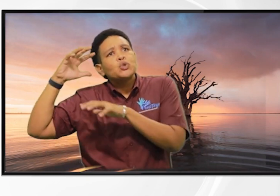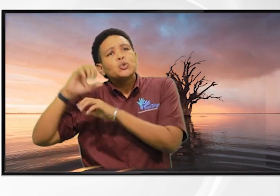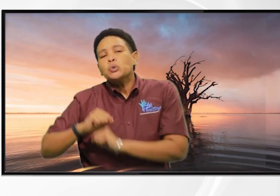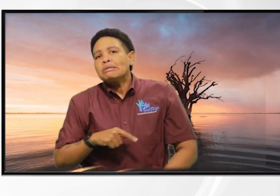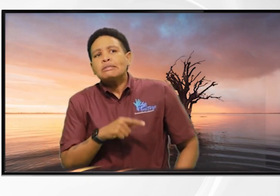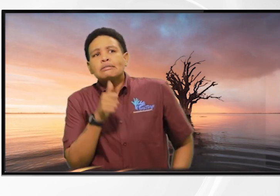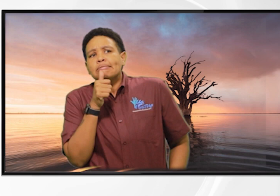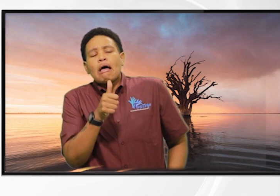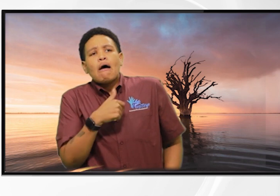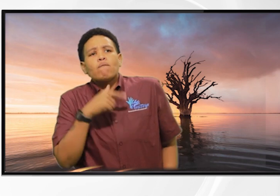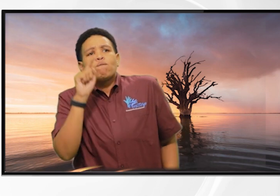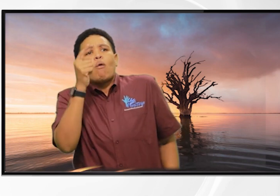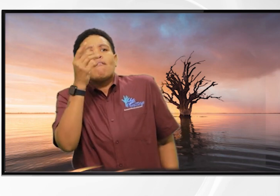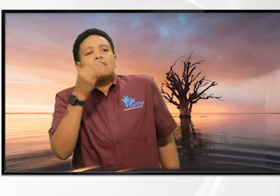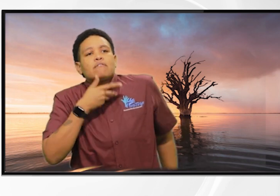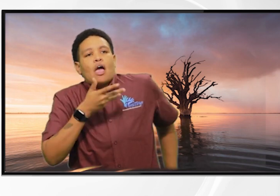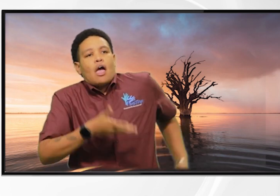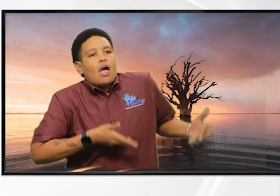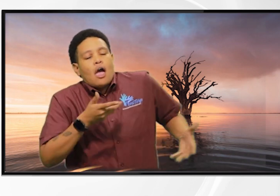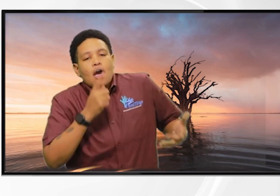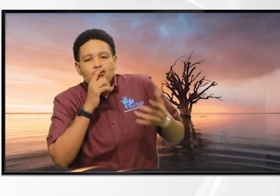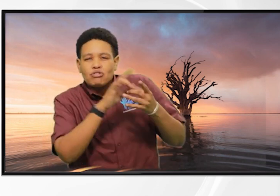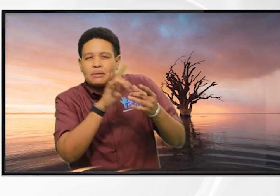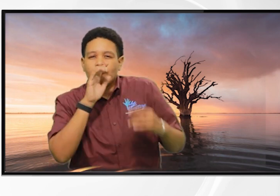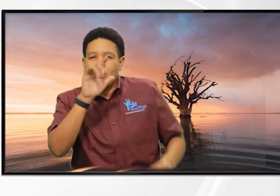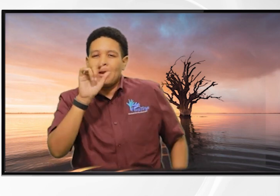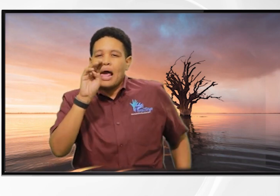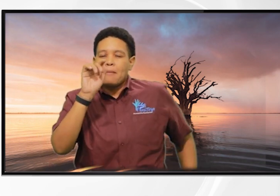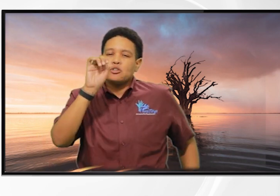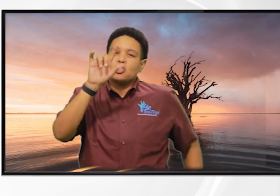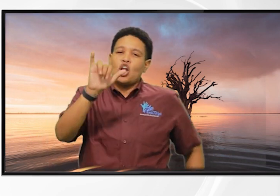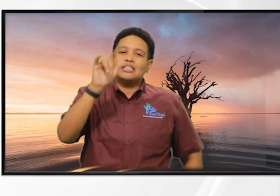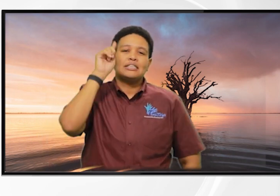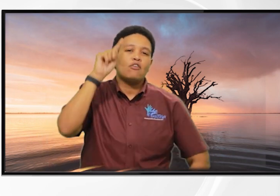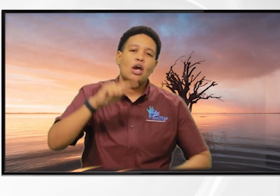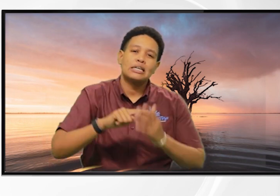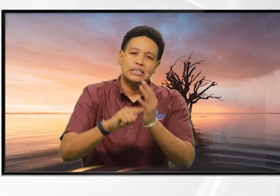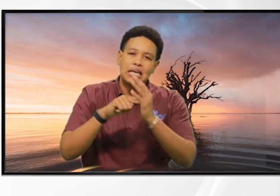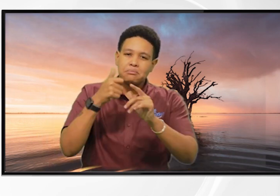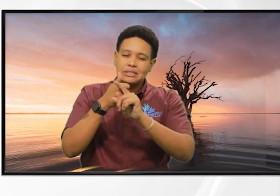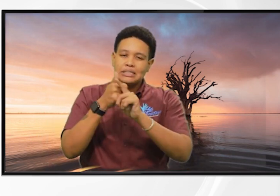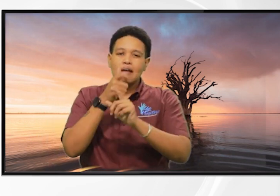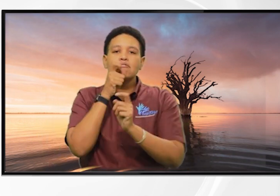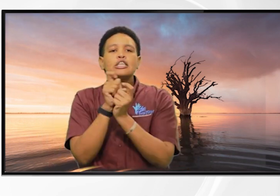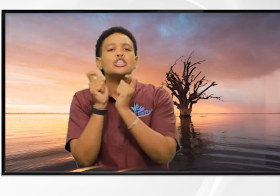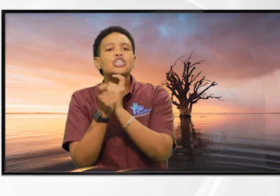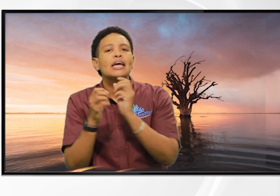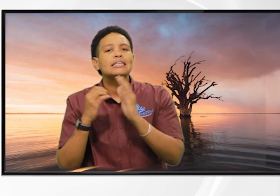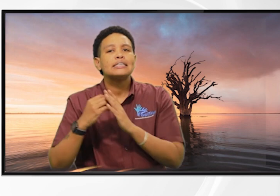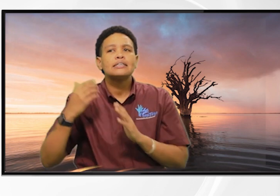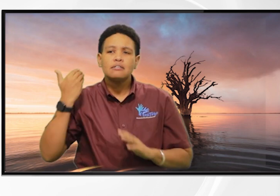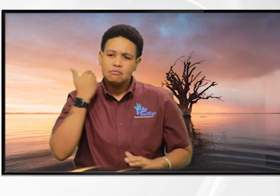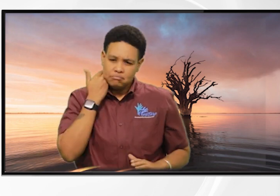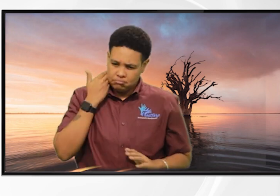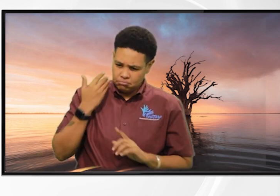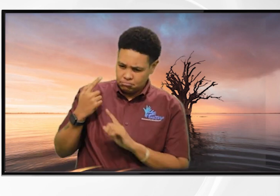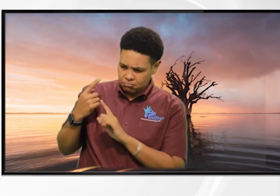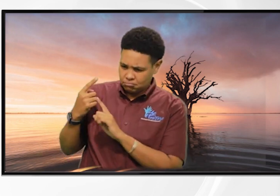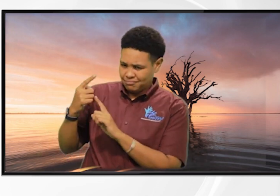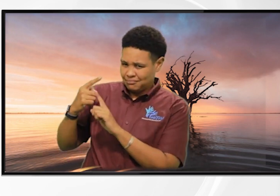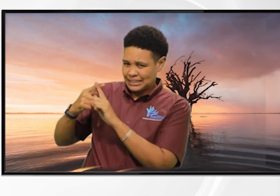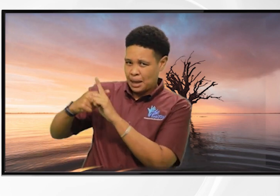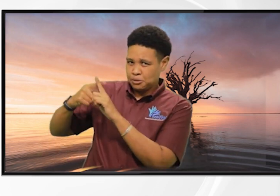seeing or expecting from climatology. Example, the changes in temperature extremes due to